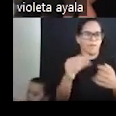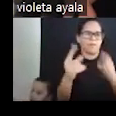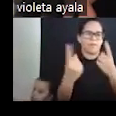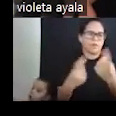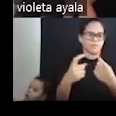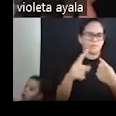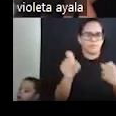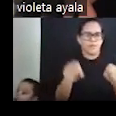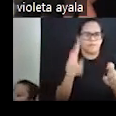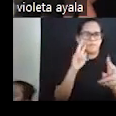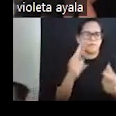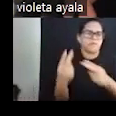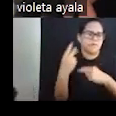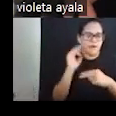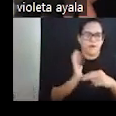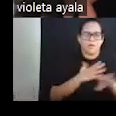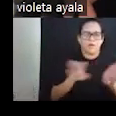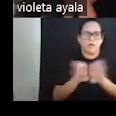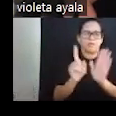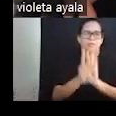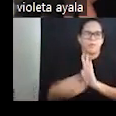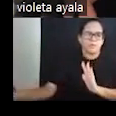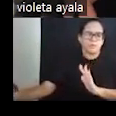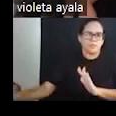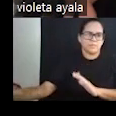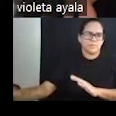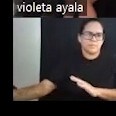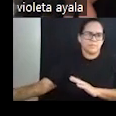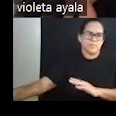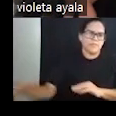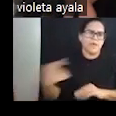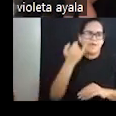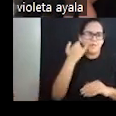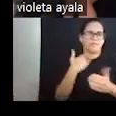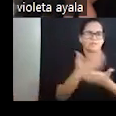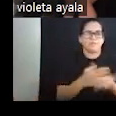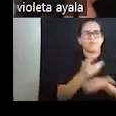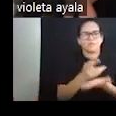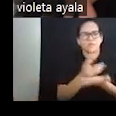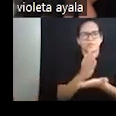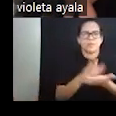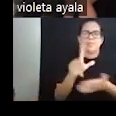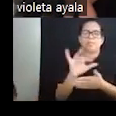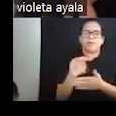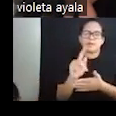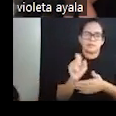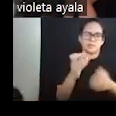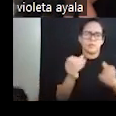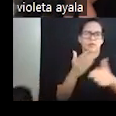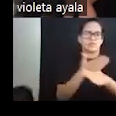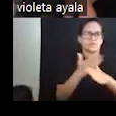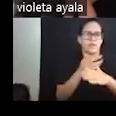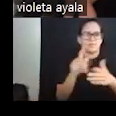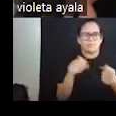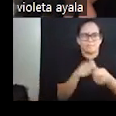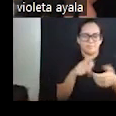you all can reflect on for our closing moments. I will say though that if you have some resources, some links, some things you want to share about particular projects, you know,